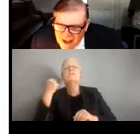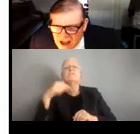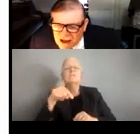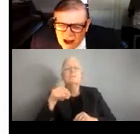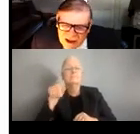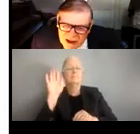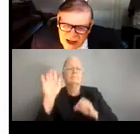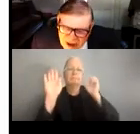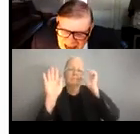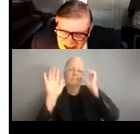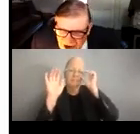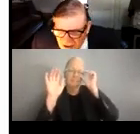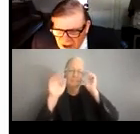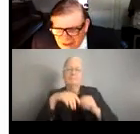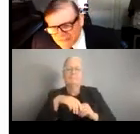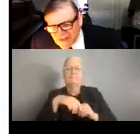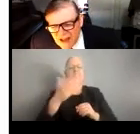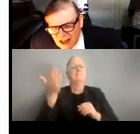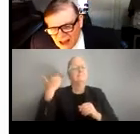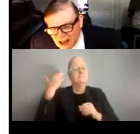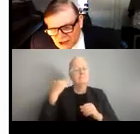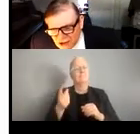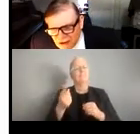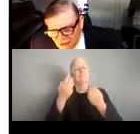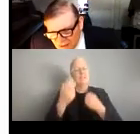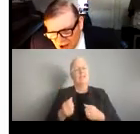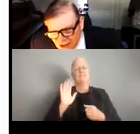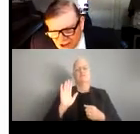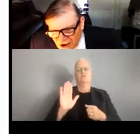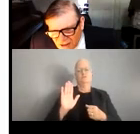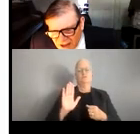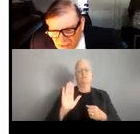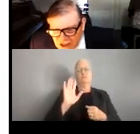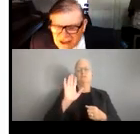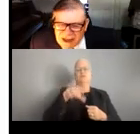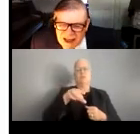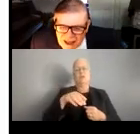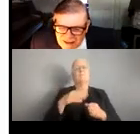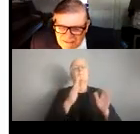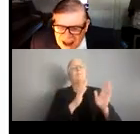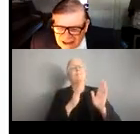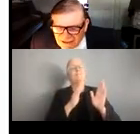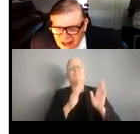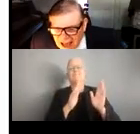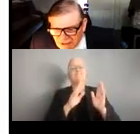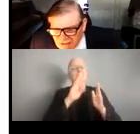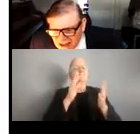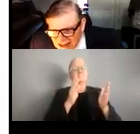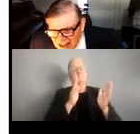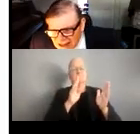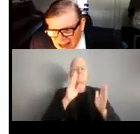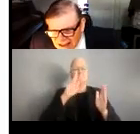a state-planned economy to a free market economy. And we can see there that the impact of that